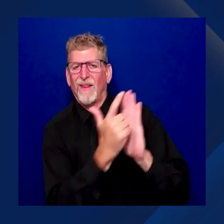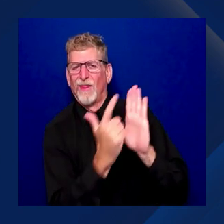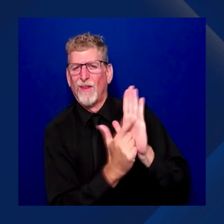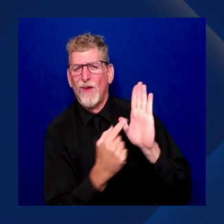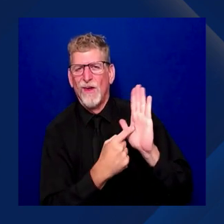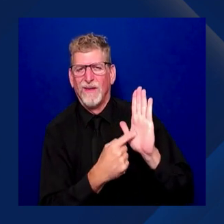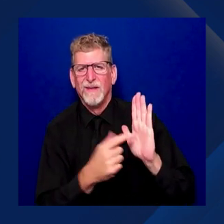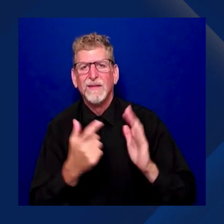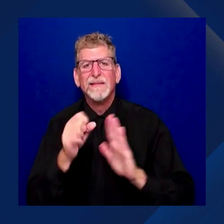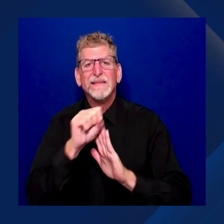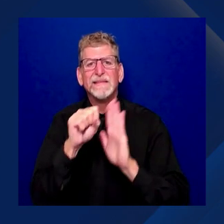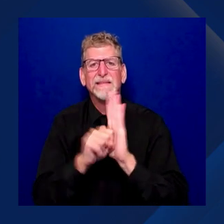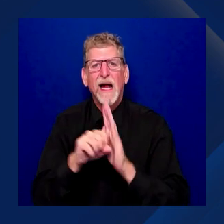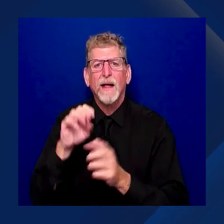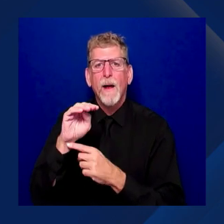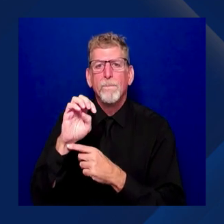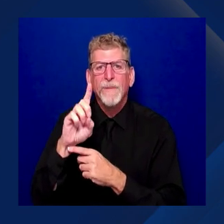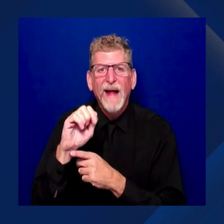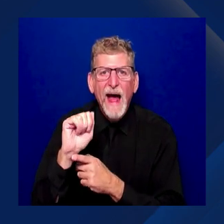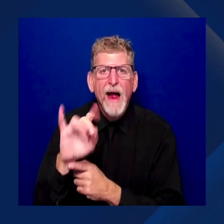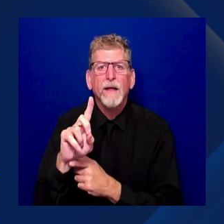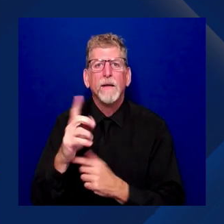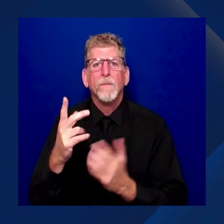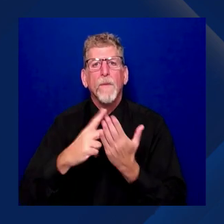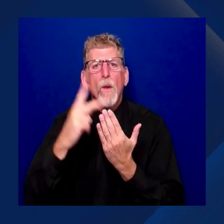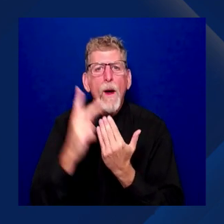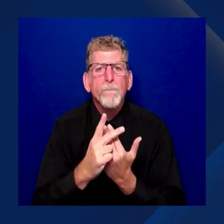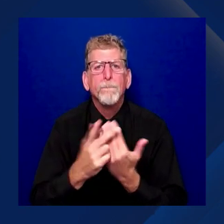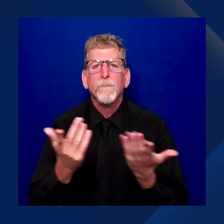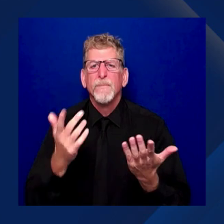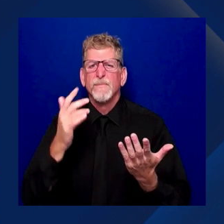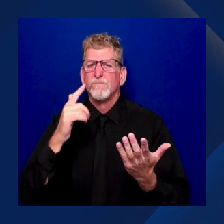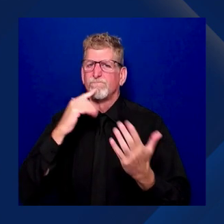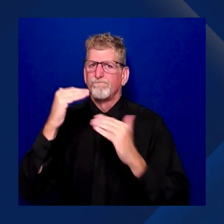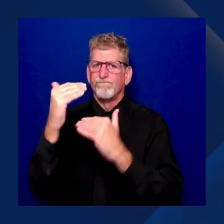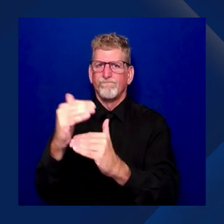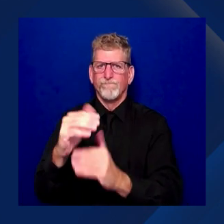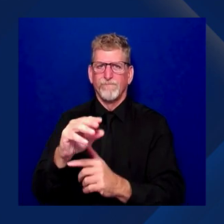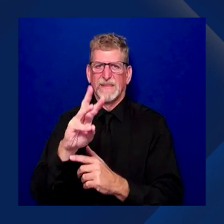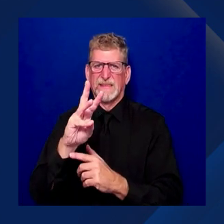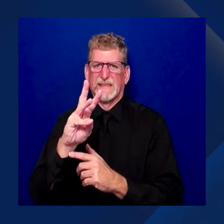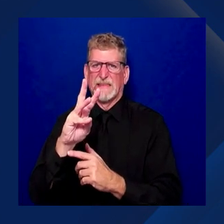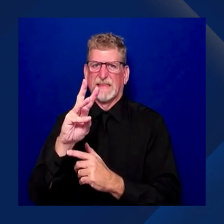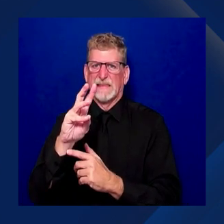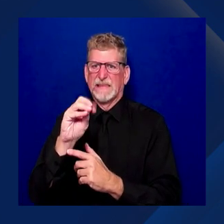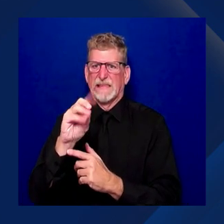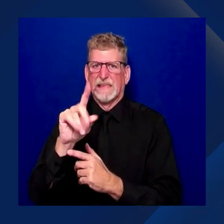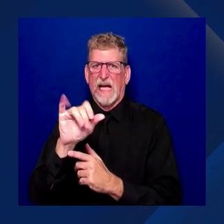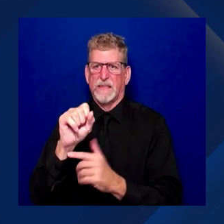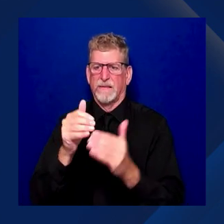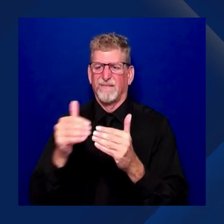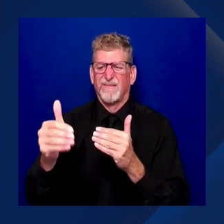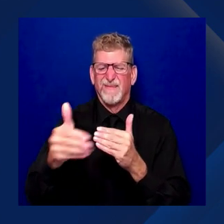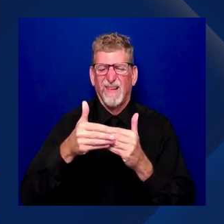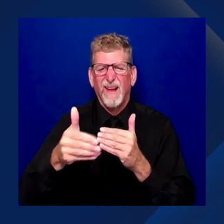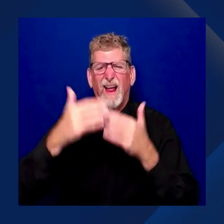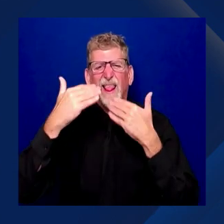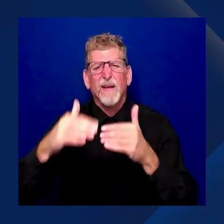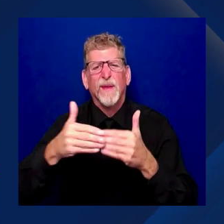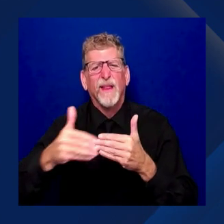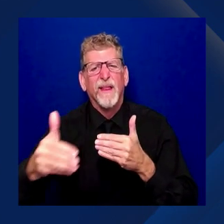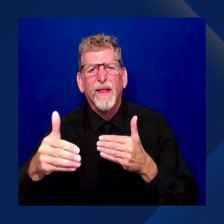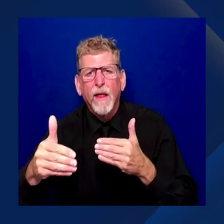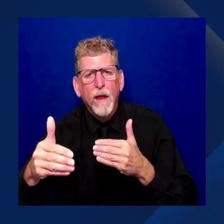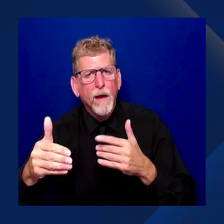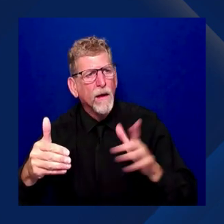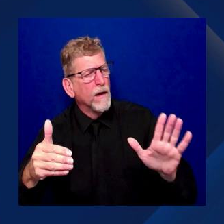60 days of postpartum coverage for women. Our law will require state Medicaid and CHIP